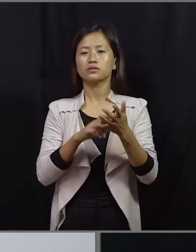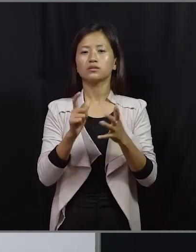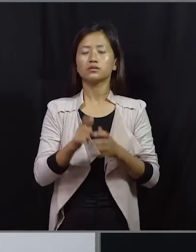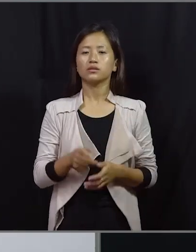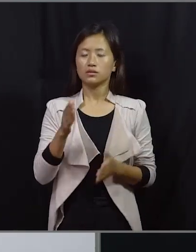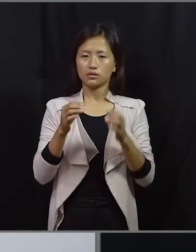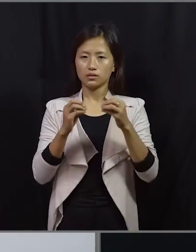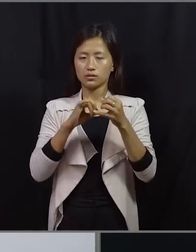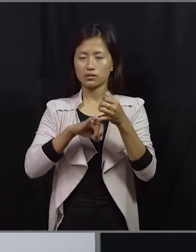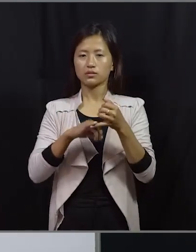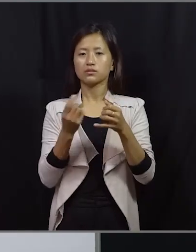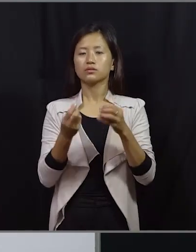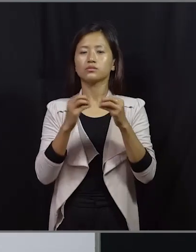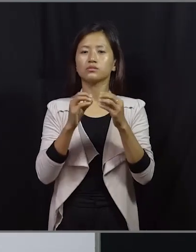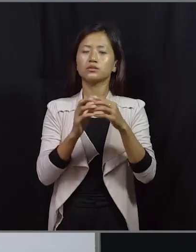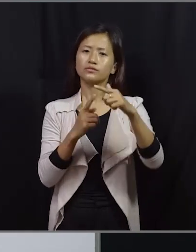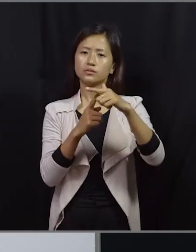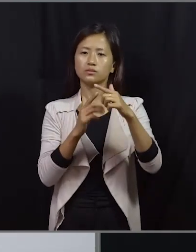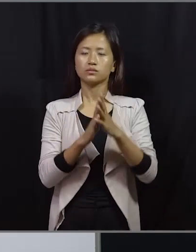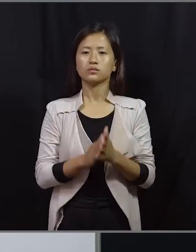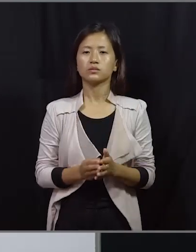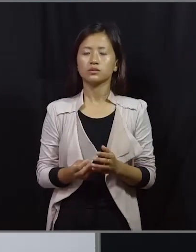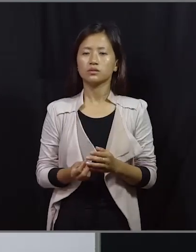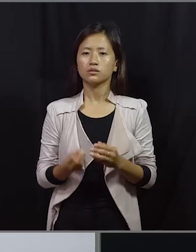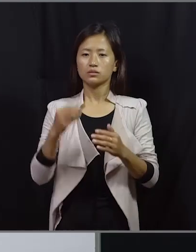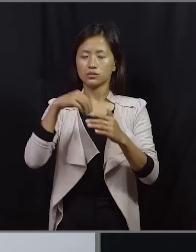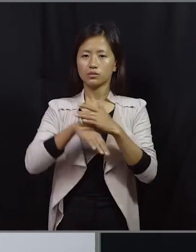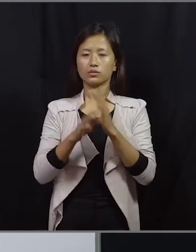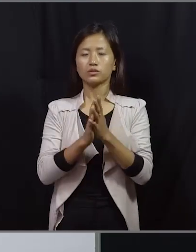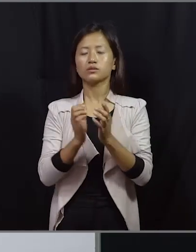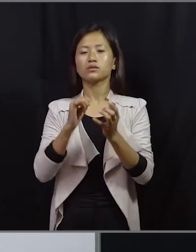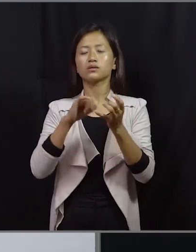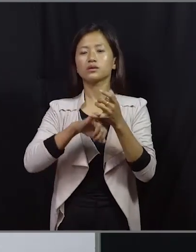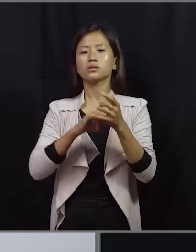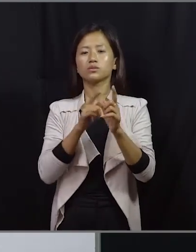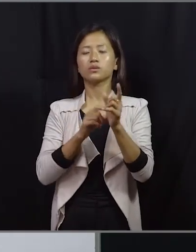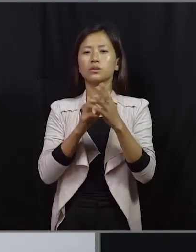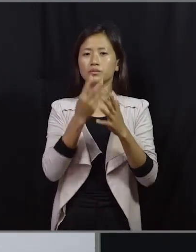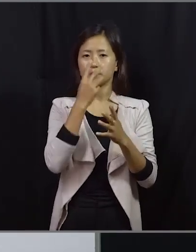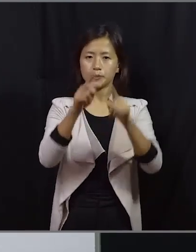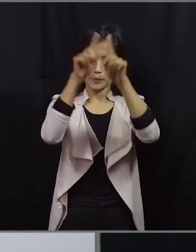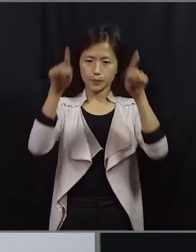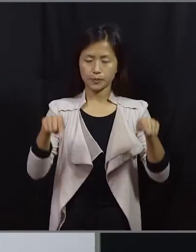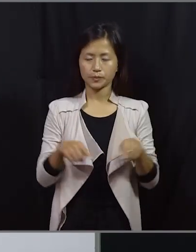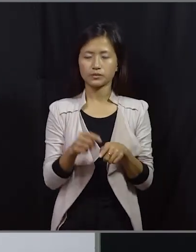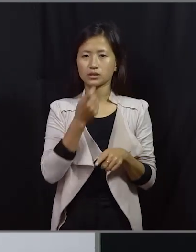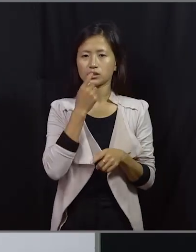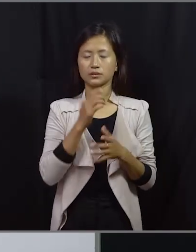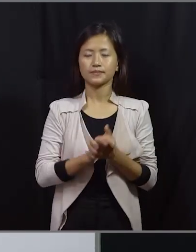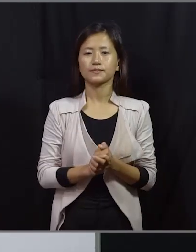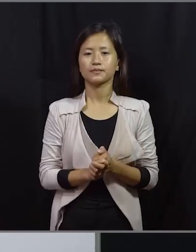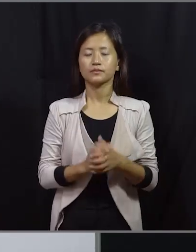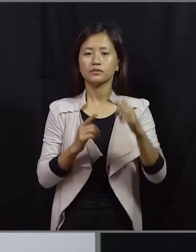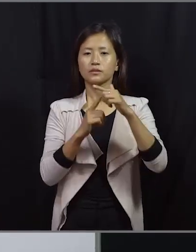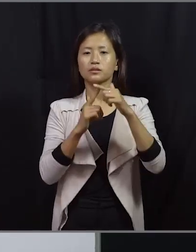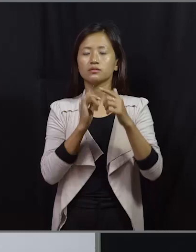is it a subset of T? No, right? So we can put this symbol. It is not a subset of irrational numbers, but